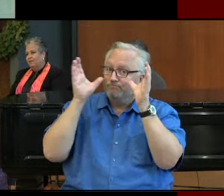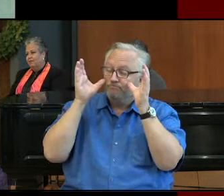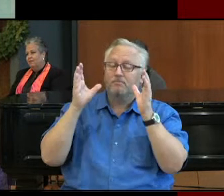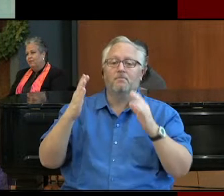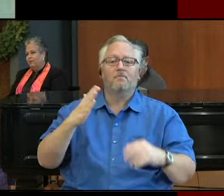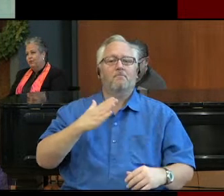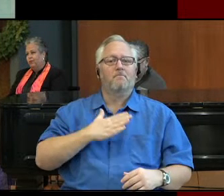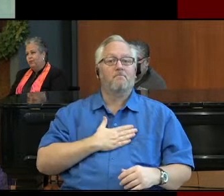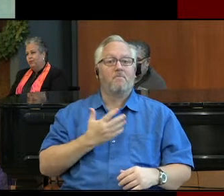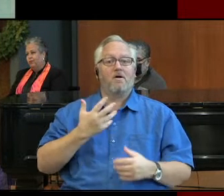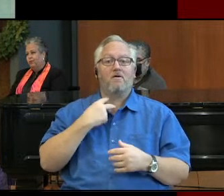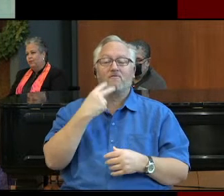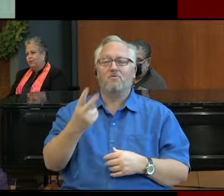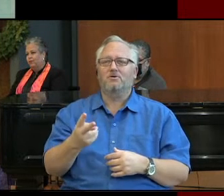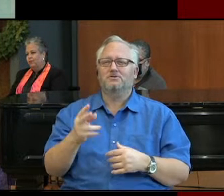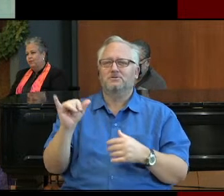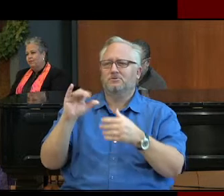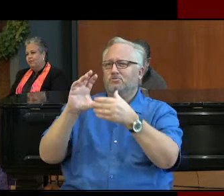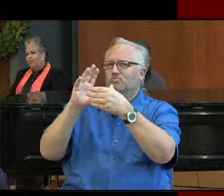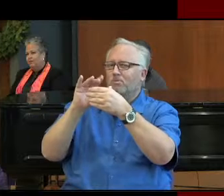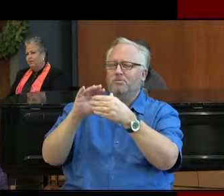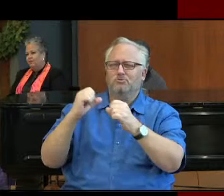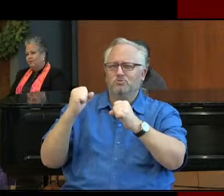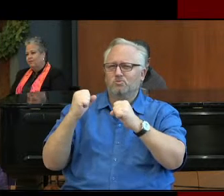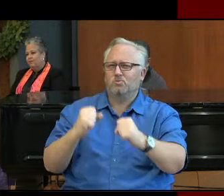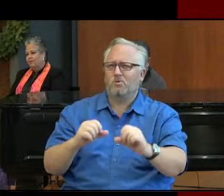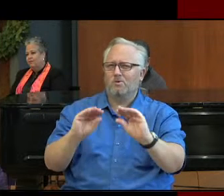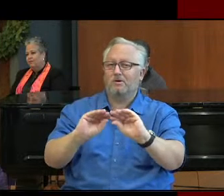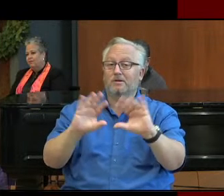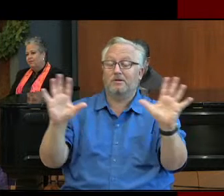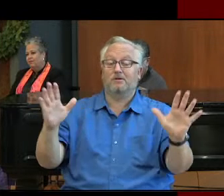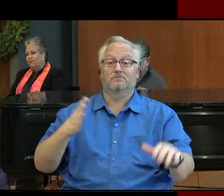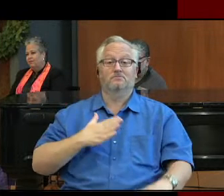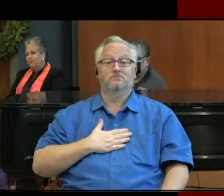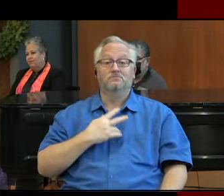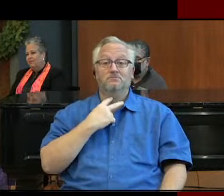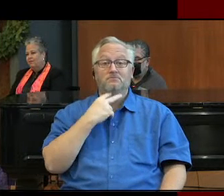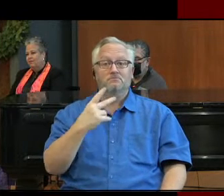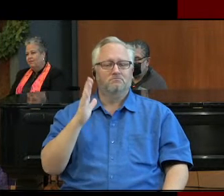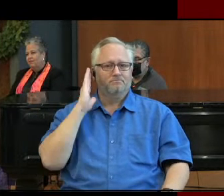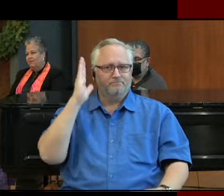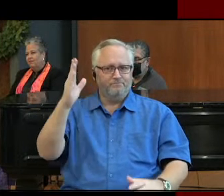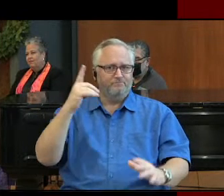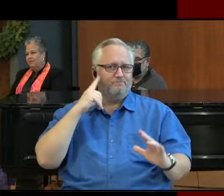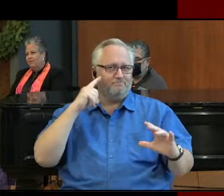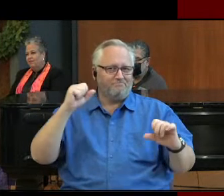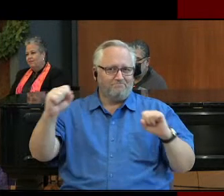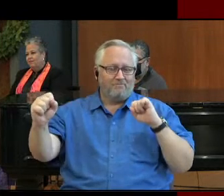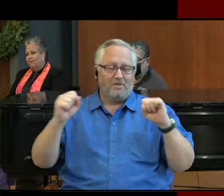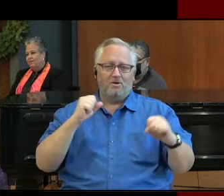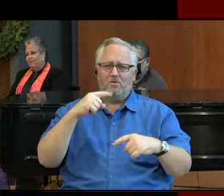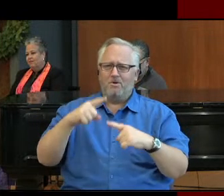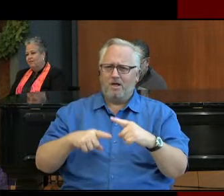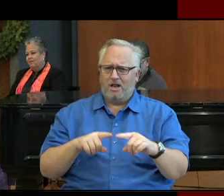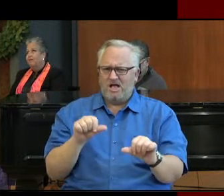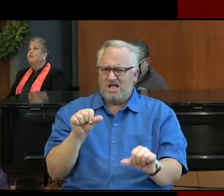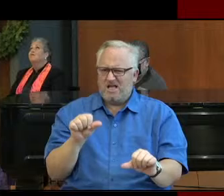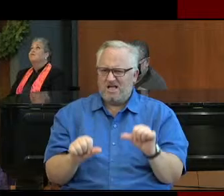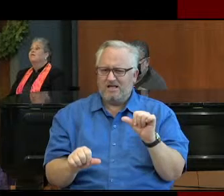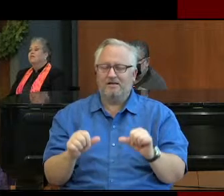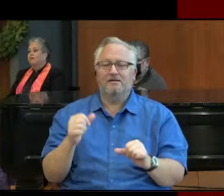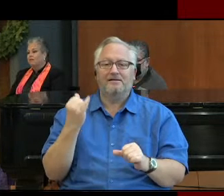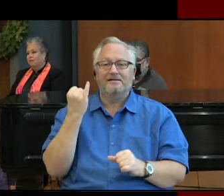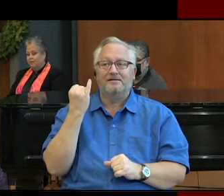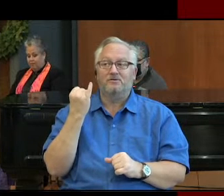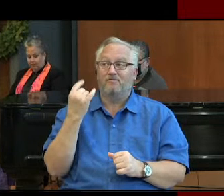trumpet, strong and clear. My voice will be loud when I'm not sure I know, to wonder,